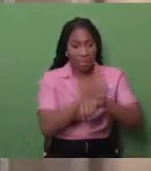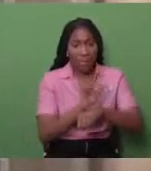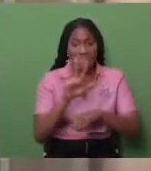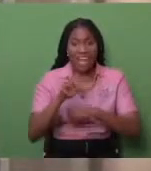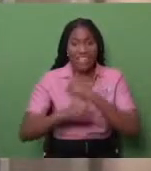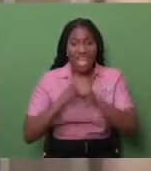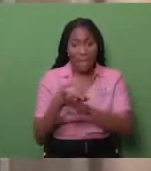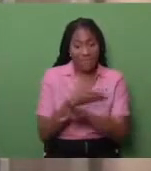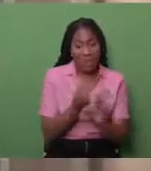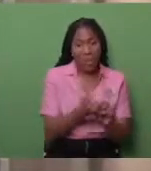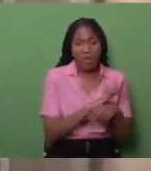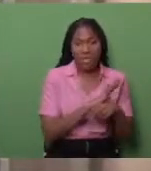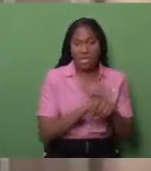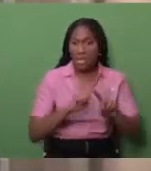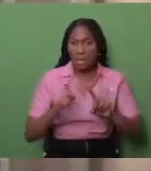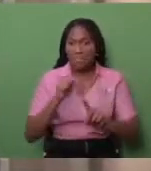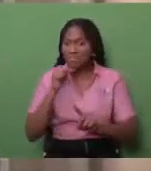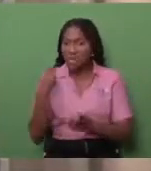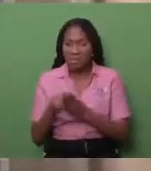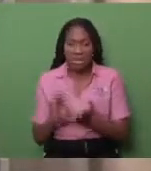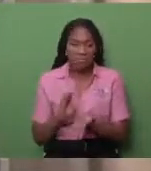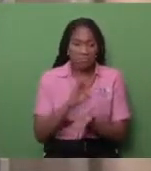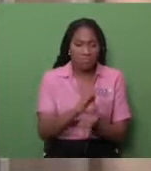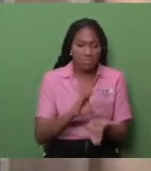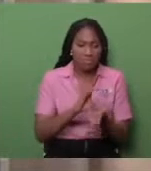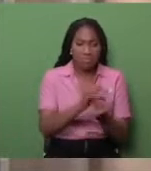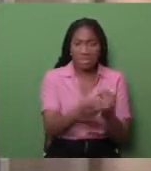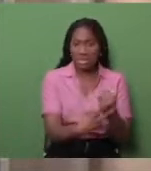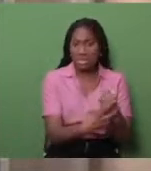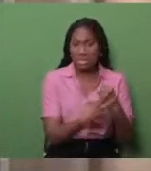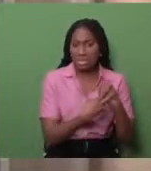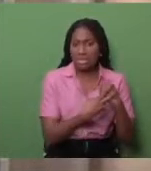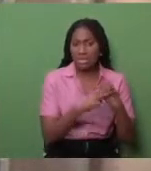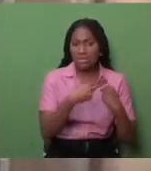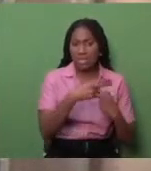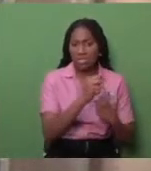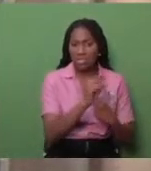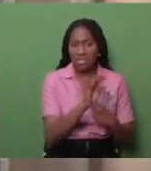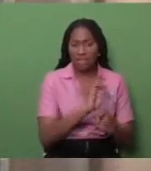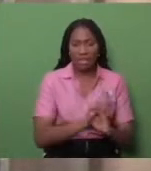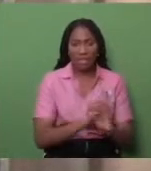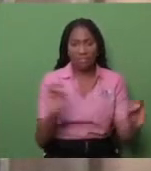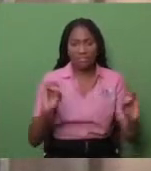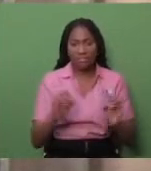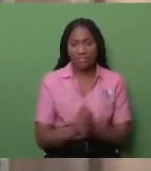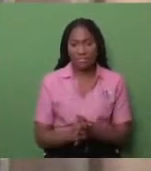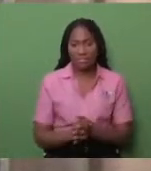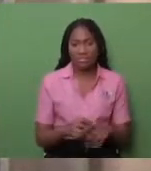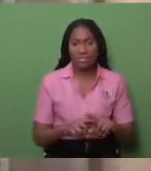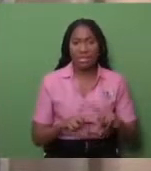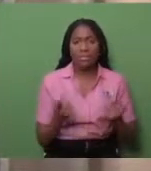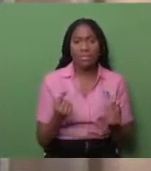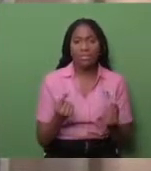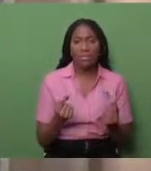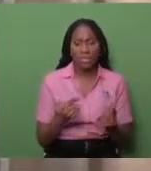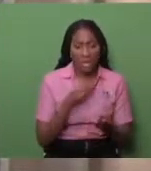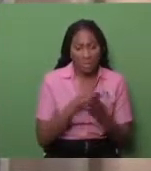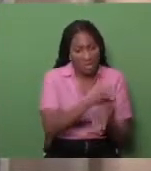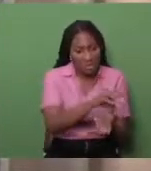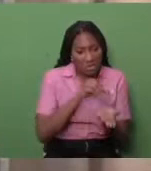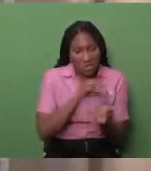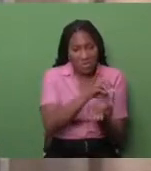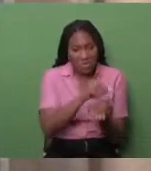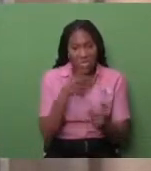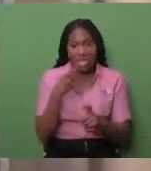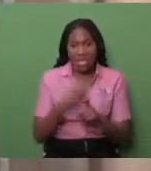one red cent or one black cent in the HSF, not one. Instead, they raided the rainy day fund. And by the way, you